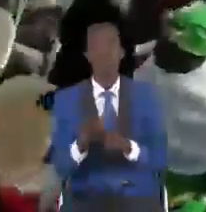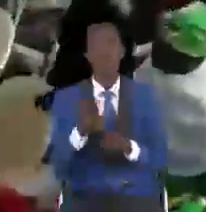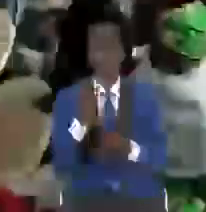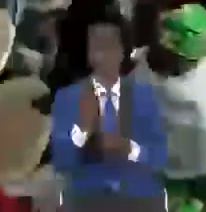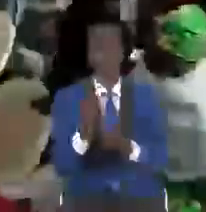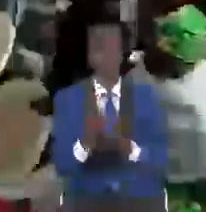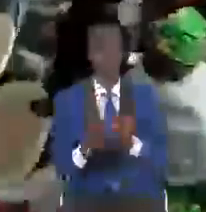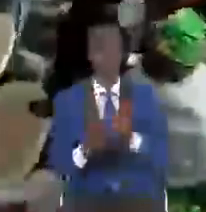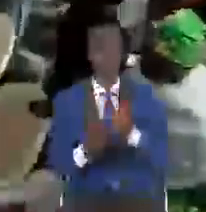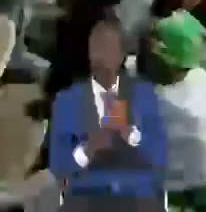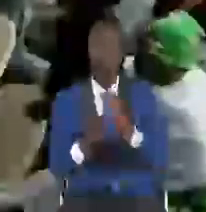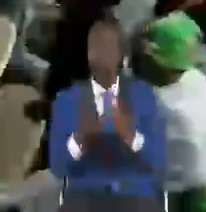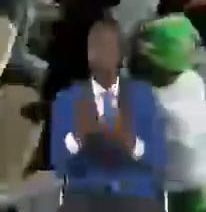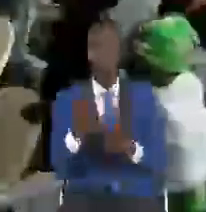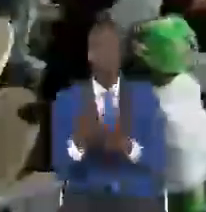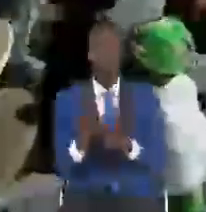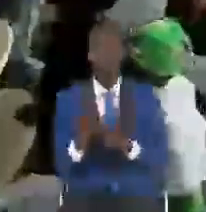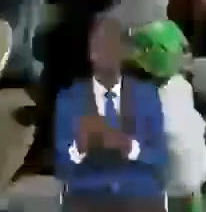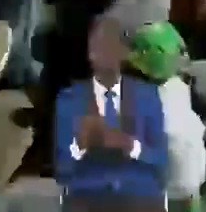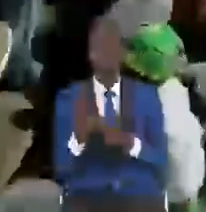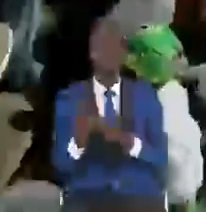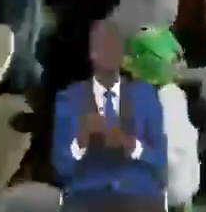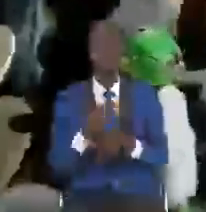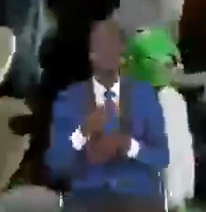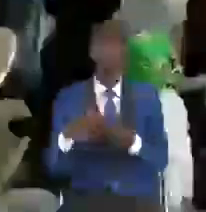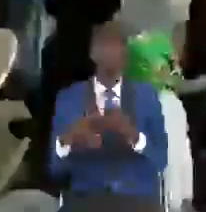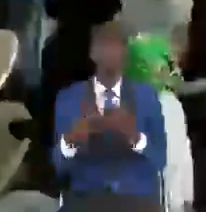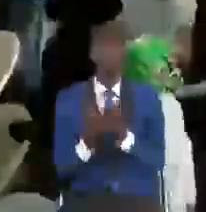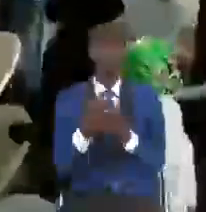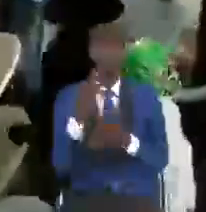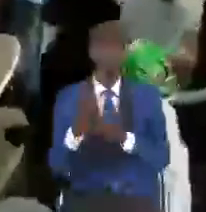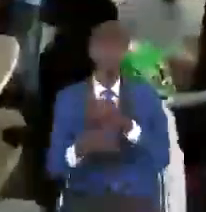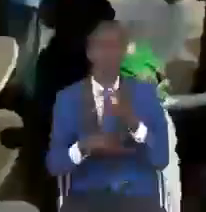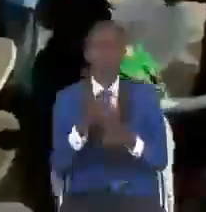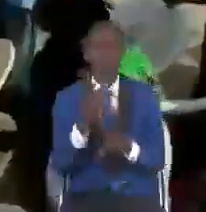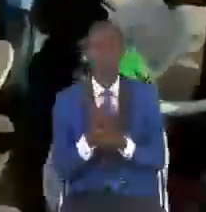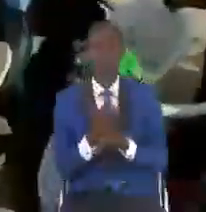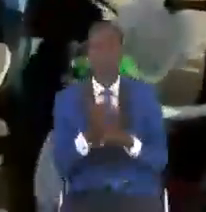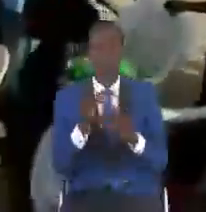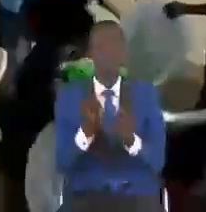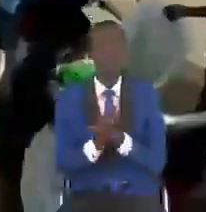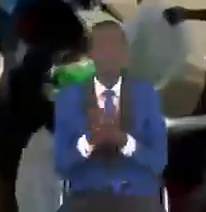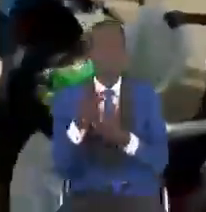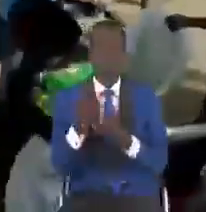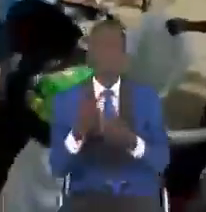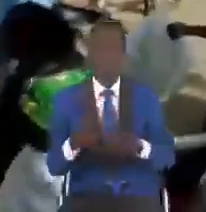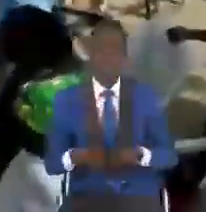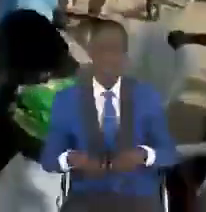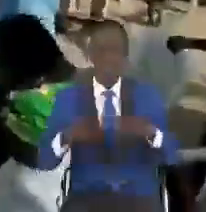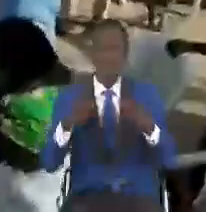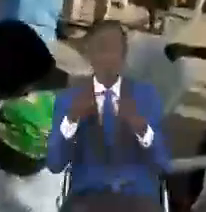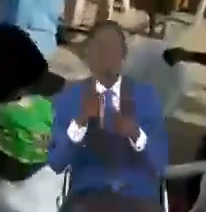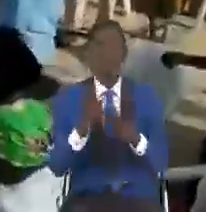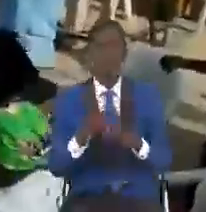the word to the whole world, that the life you live